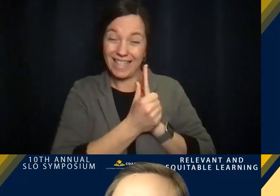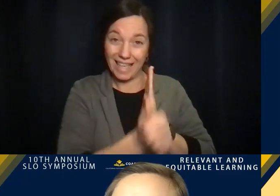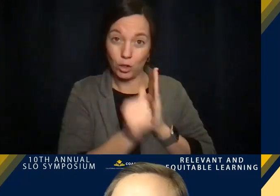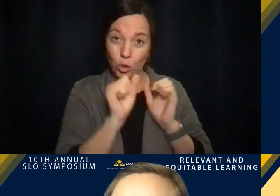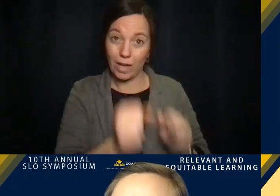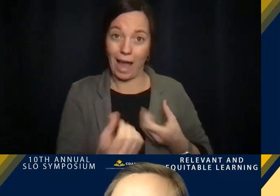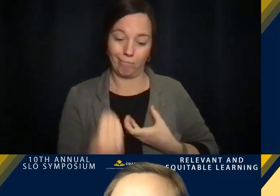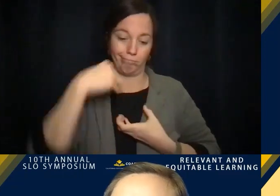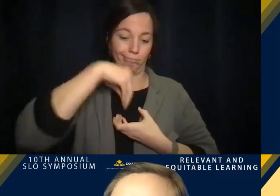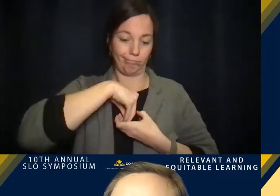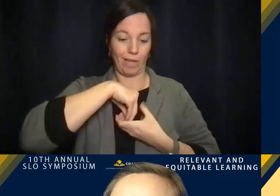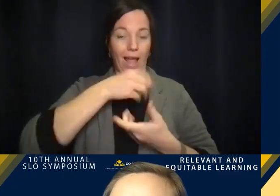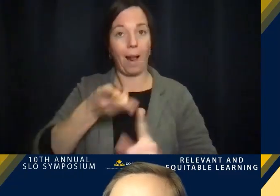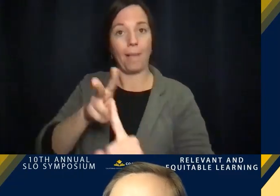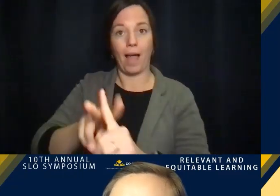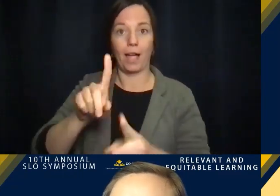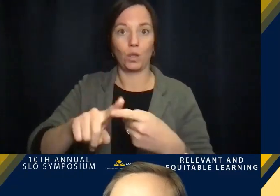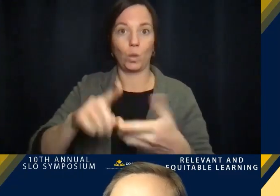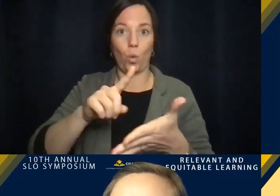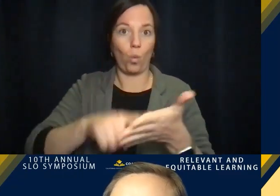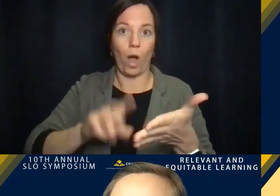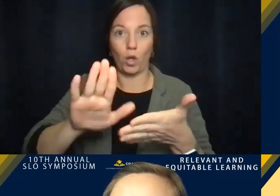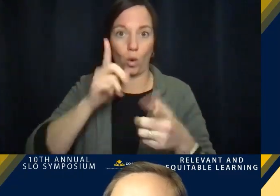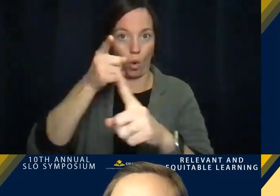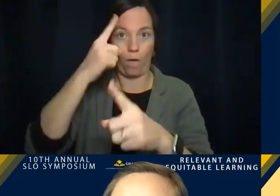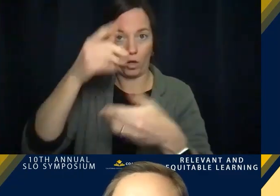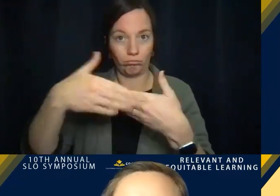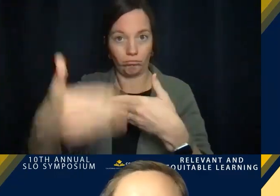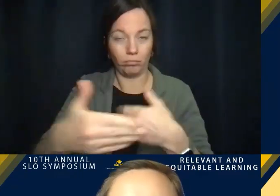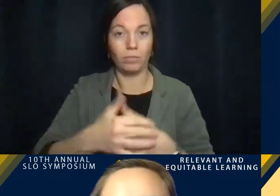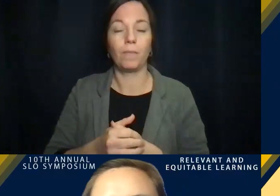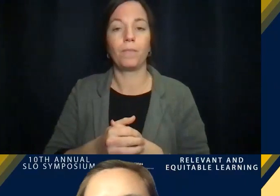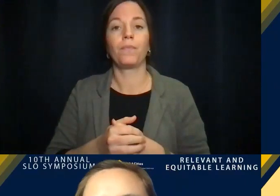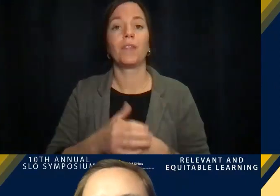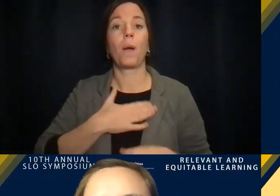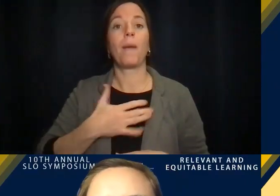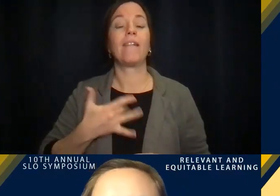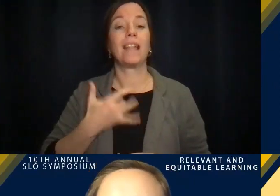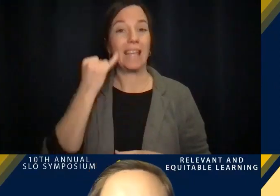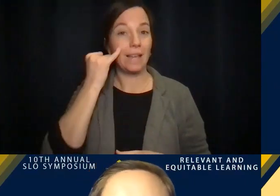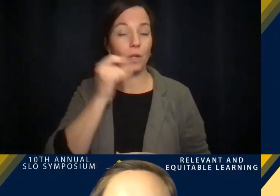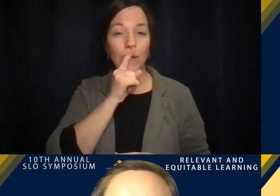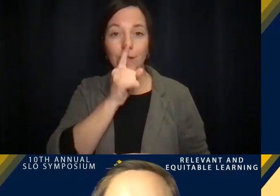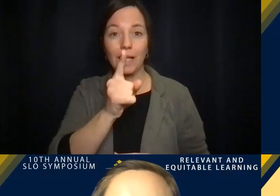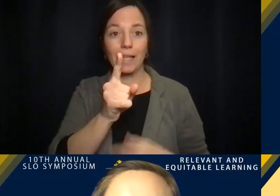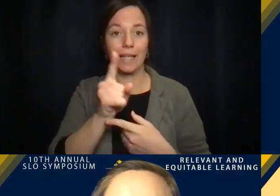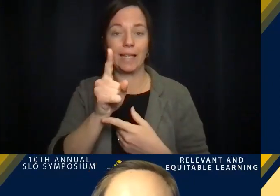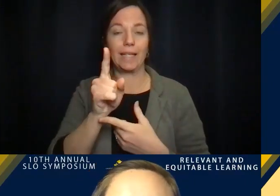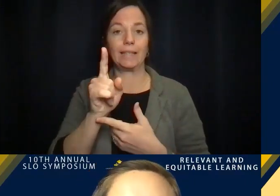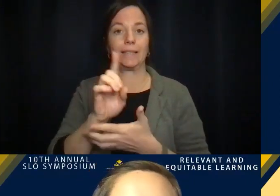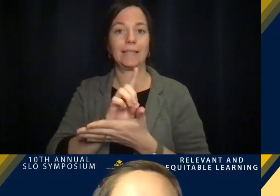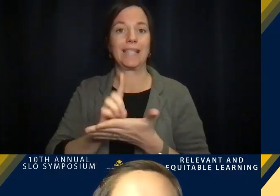them whatever comes next. So my feeling is, if you're really designing an